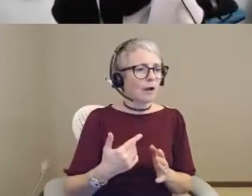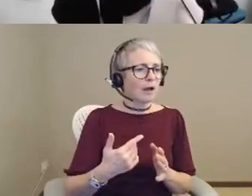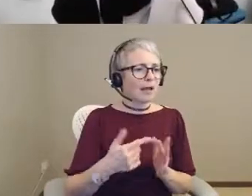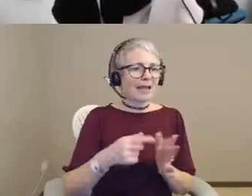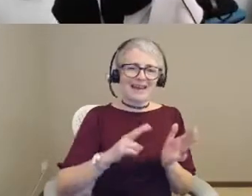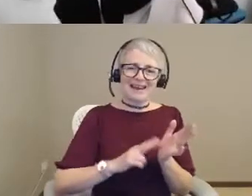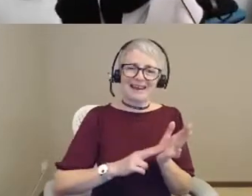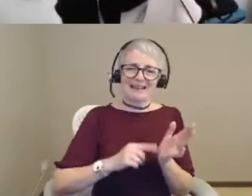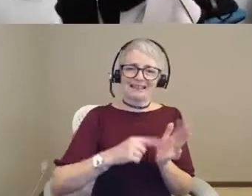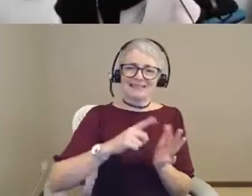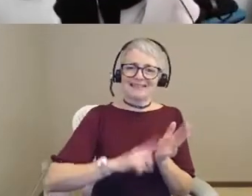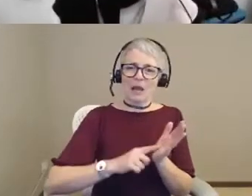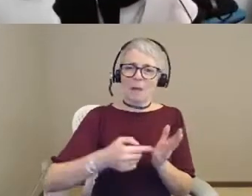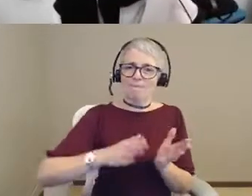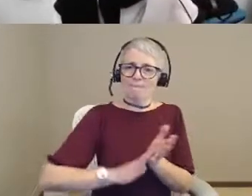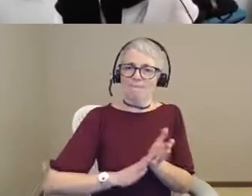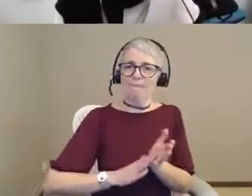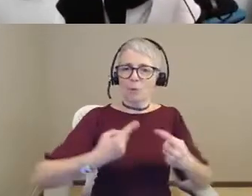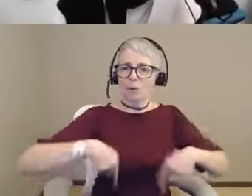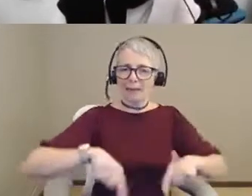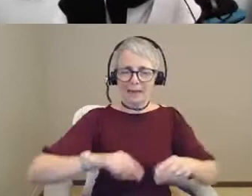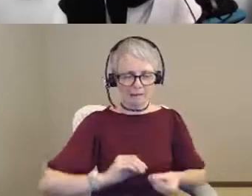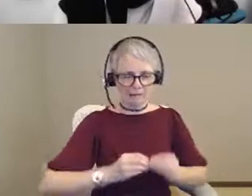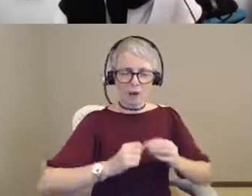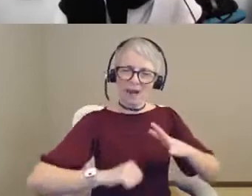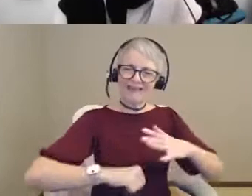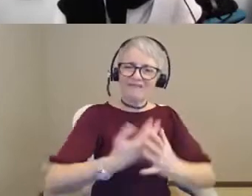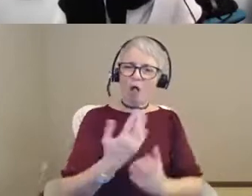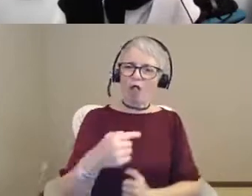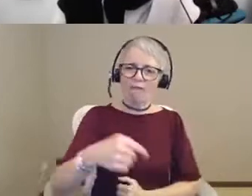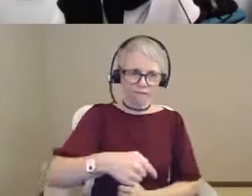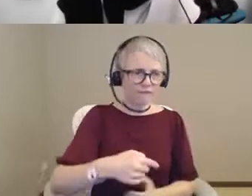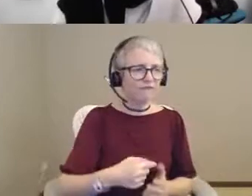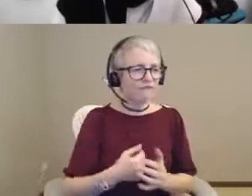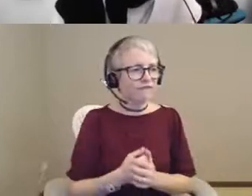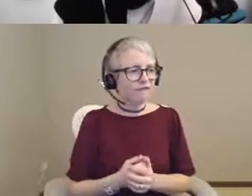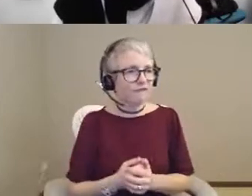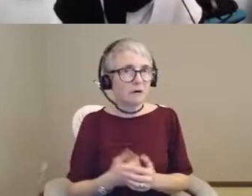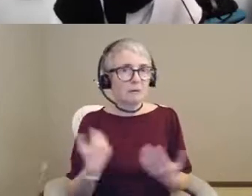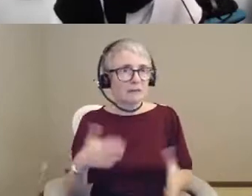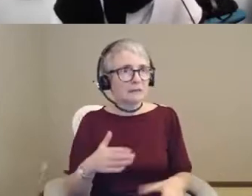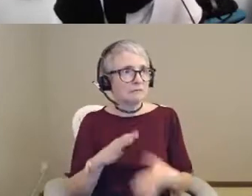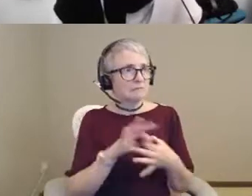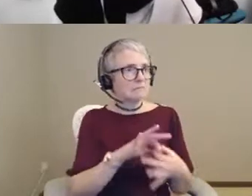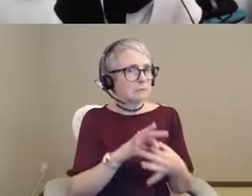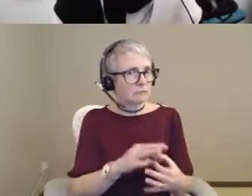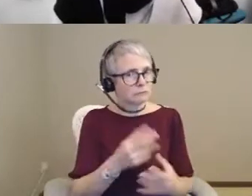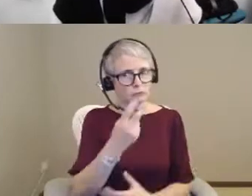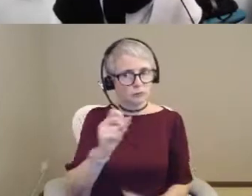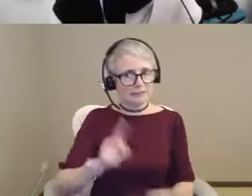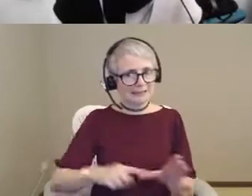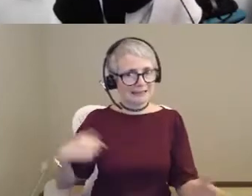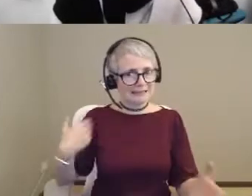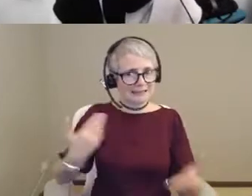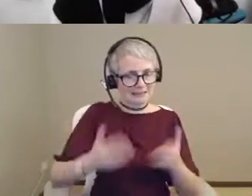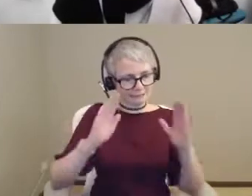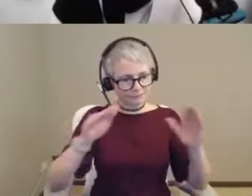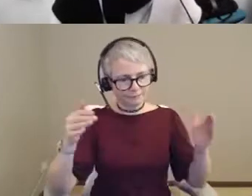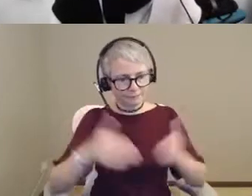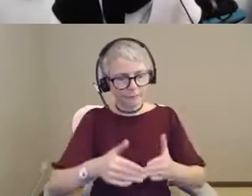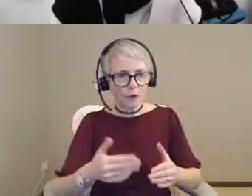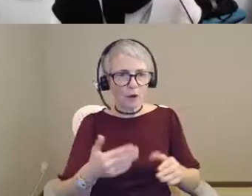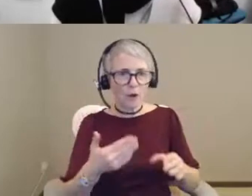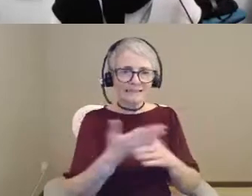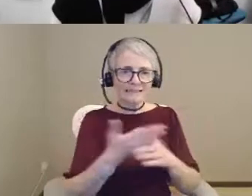authoring tool. I've worked in e-learning QA for the best part of 20 years, specializing in accessibility for the last